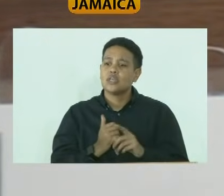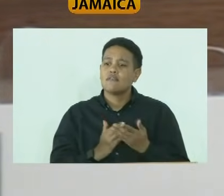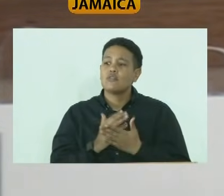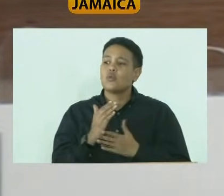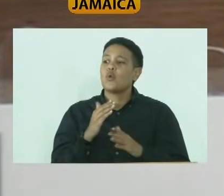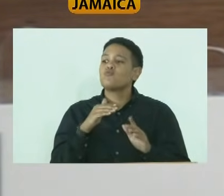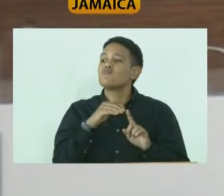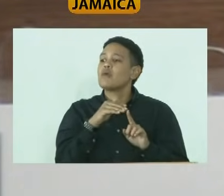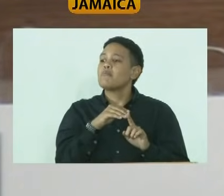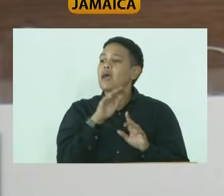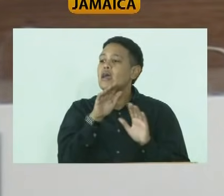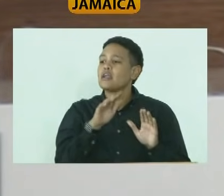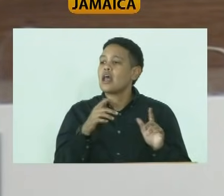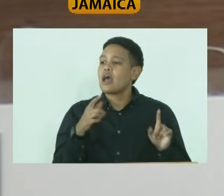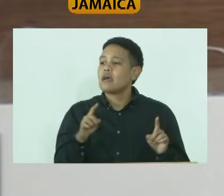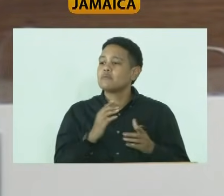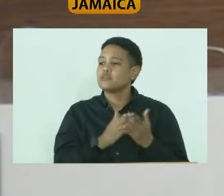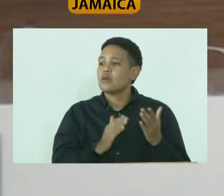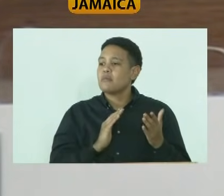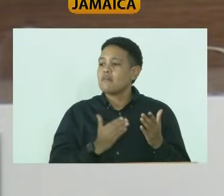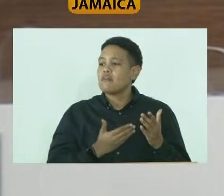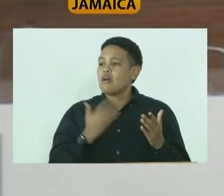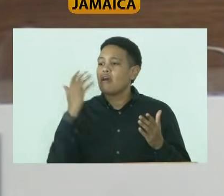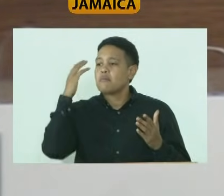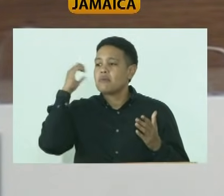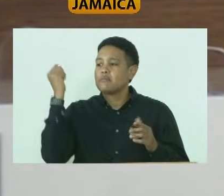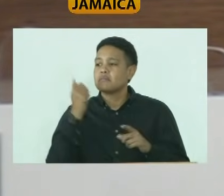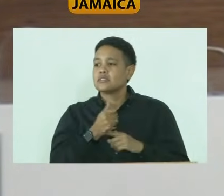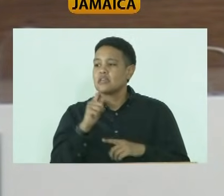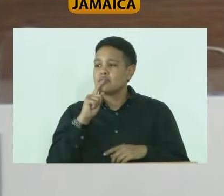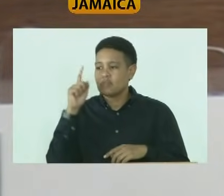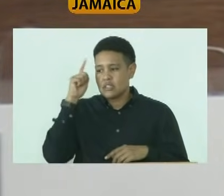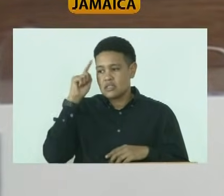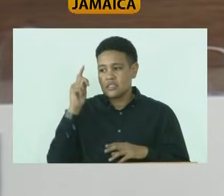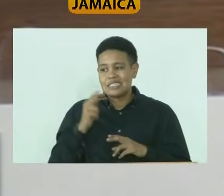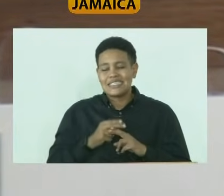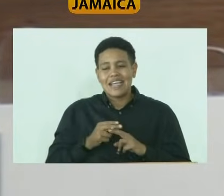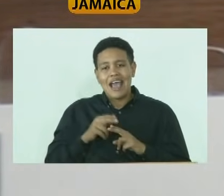reminder, because some of our memories are very short deliberately,